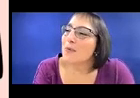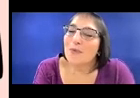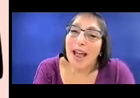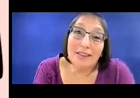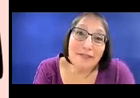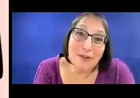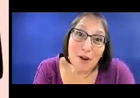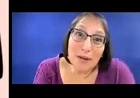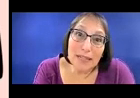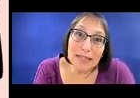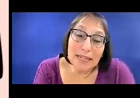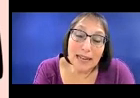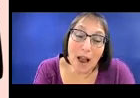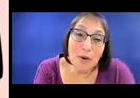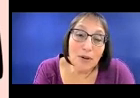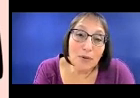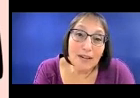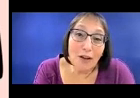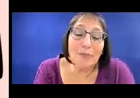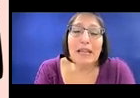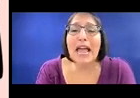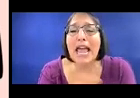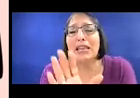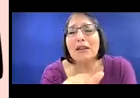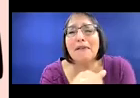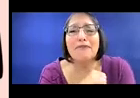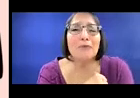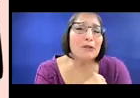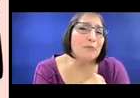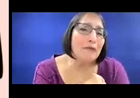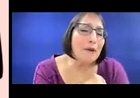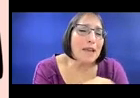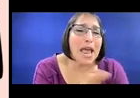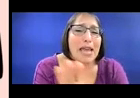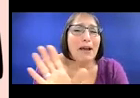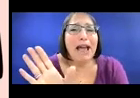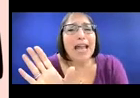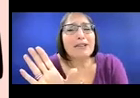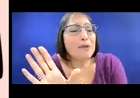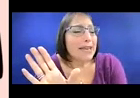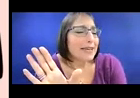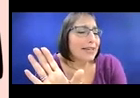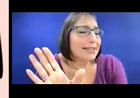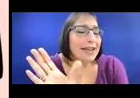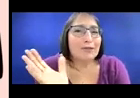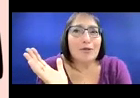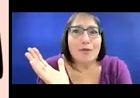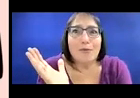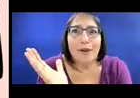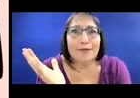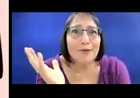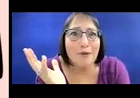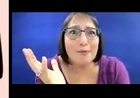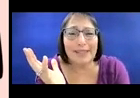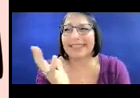So, I had to figure out quickly how we're going to use technology, and be like, ah, you know, I've used Zoom before. Yeah, yeah, I kind know what this is. It's like, Zoom,